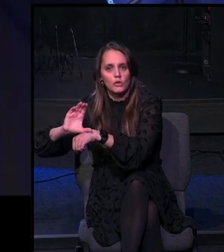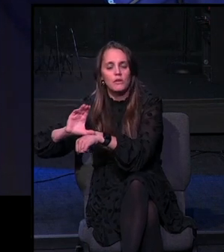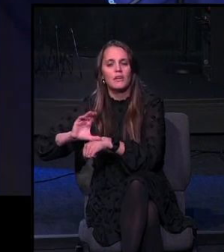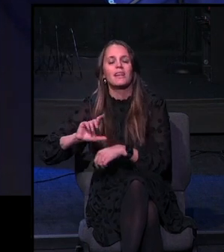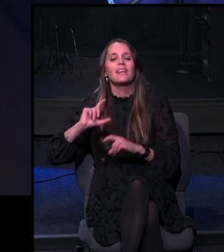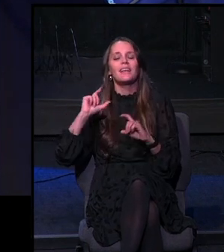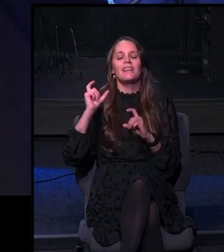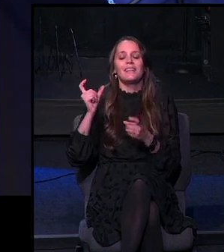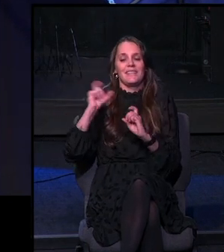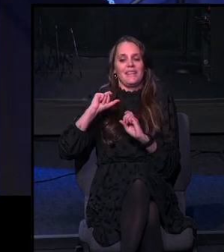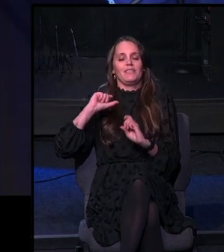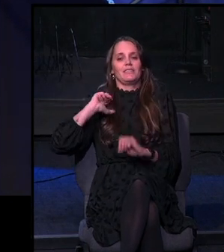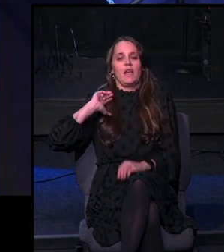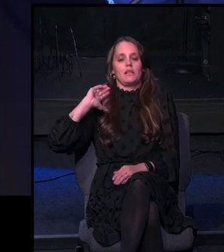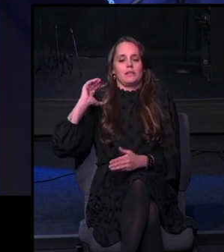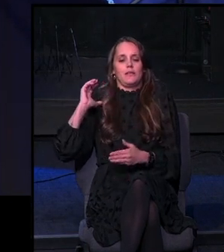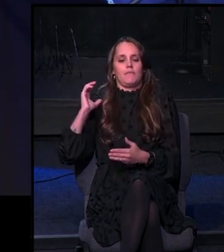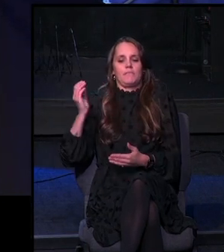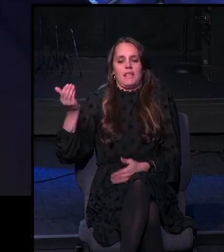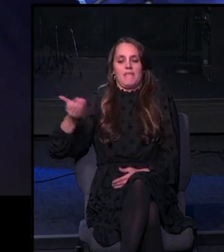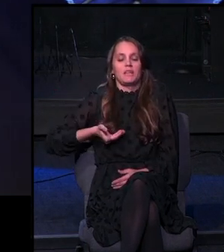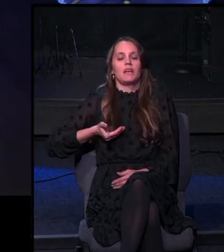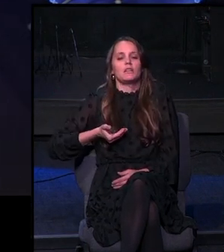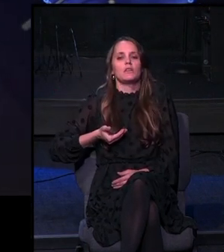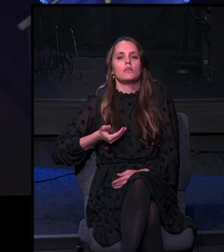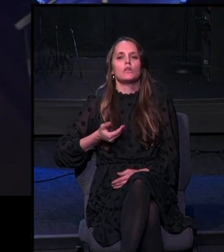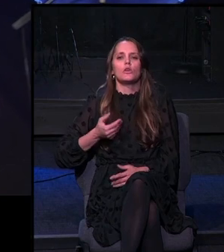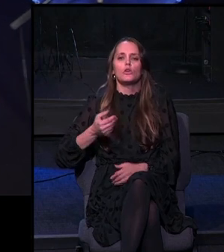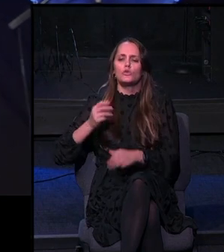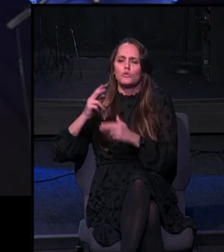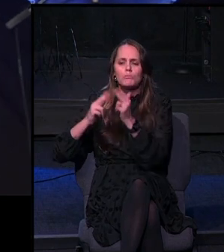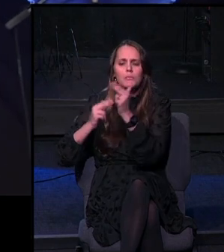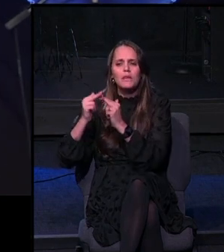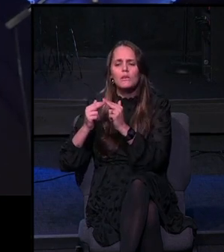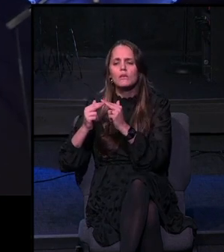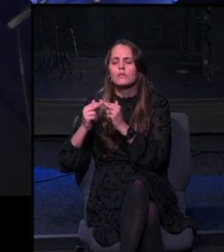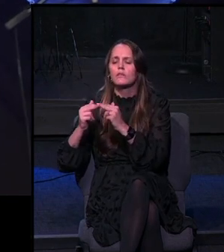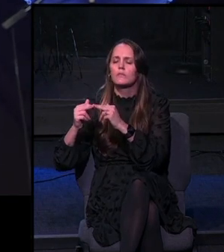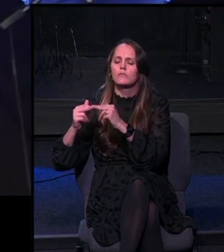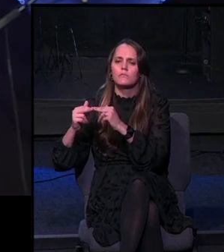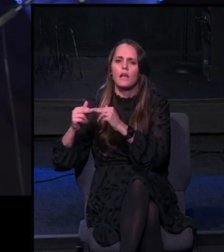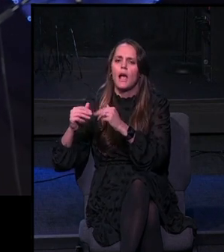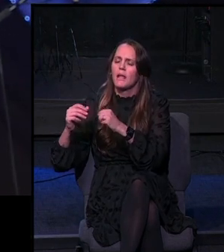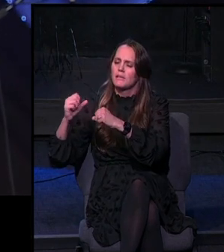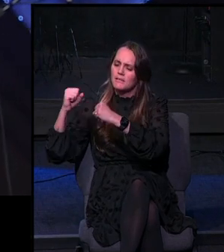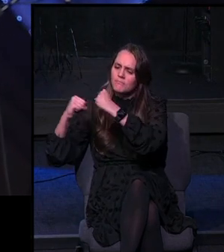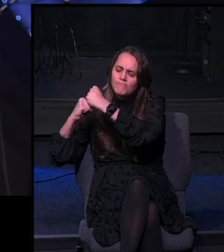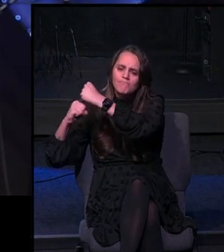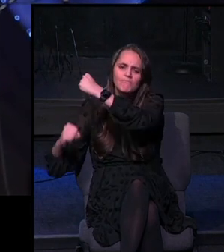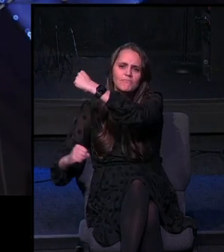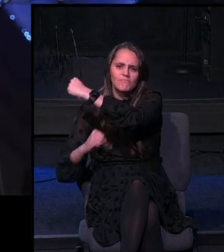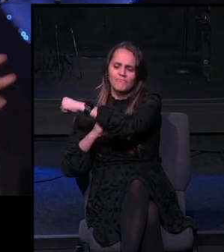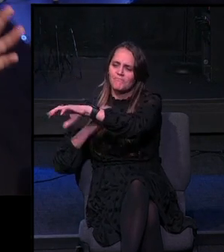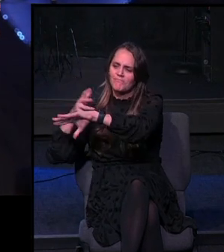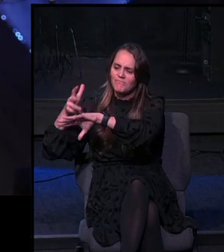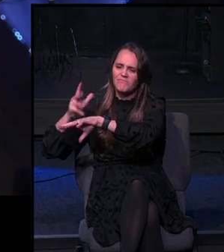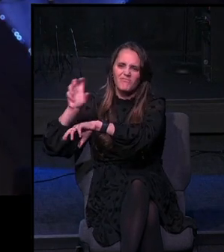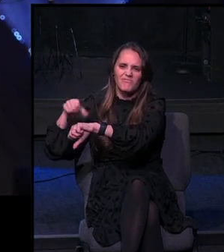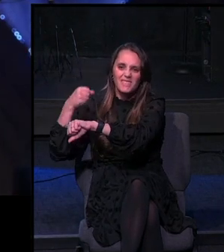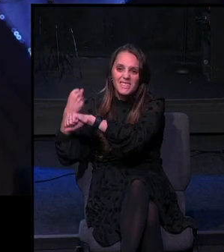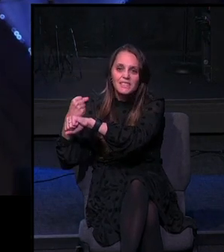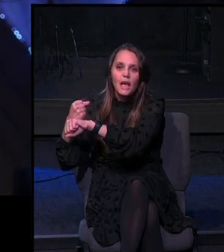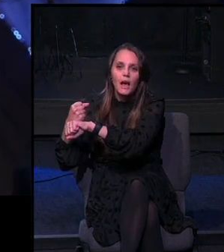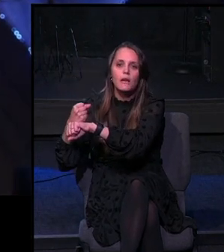most solid foundation, to be a part of the most exciting experience, the most captivating movement of all